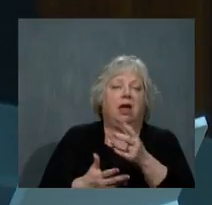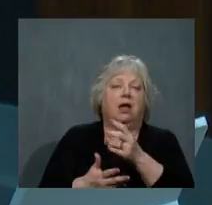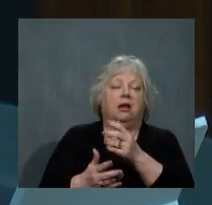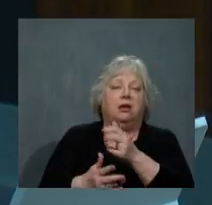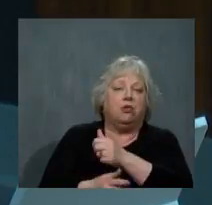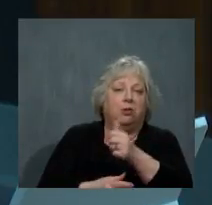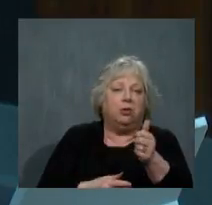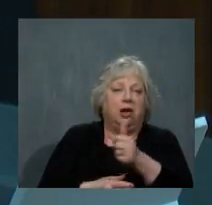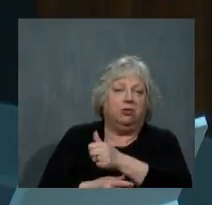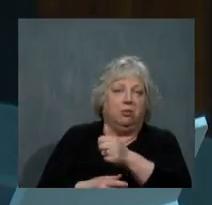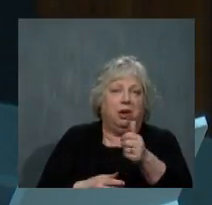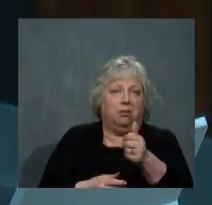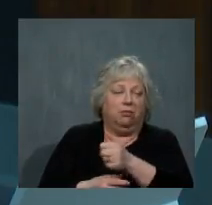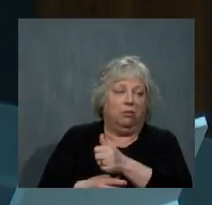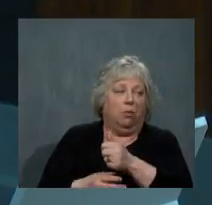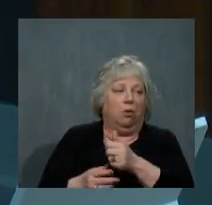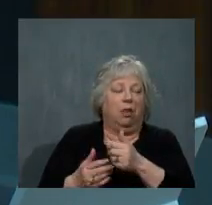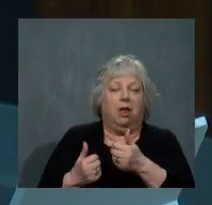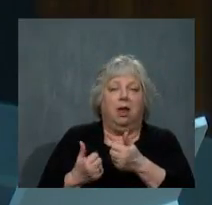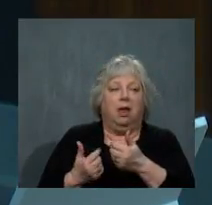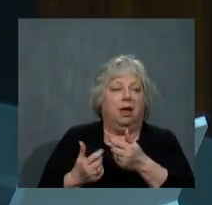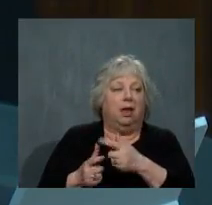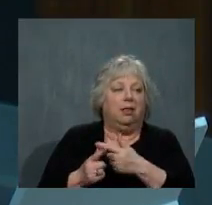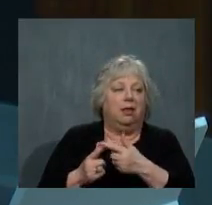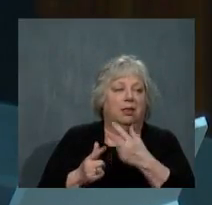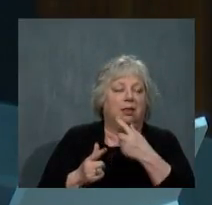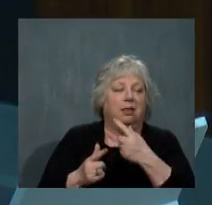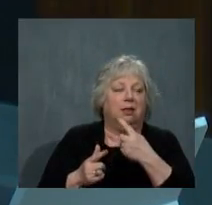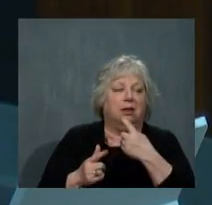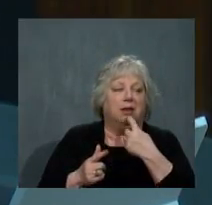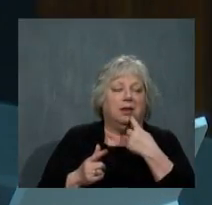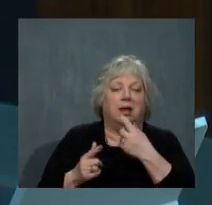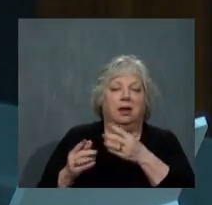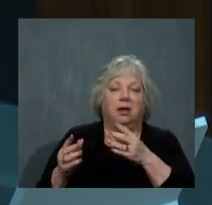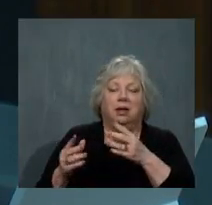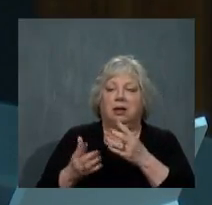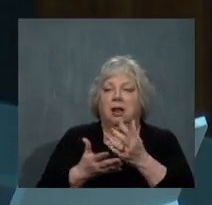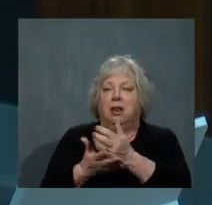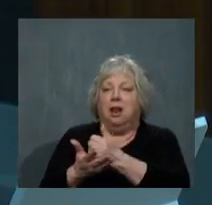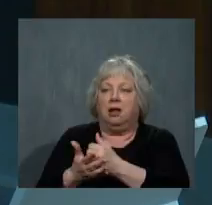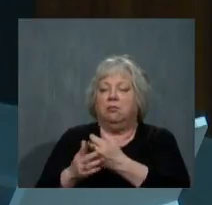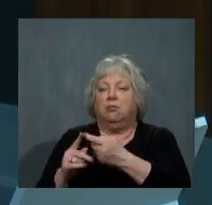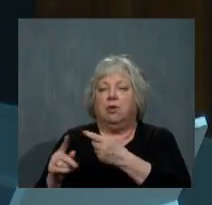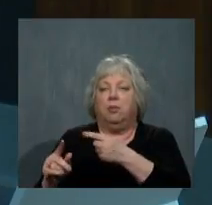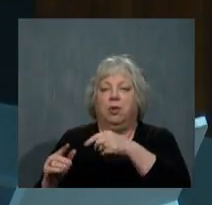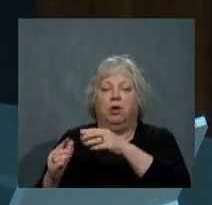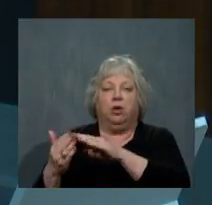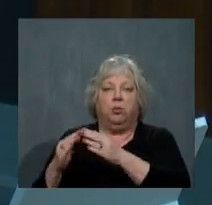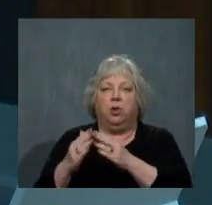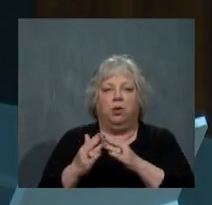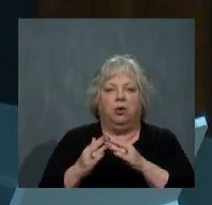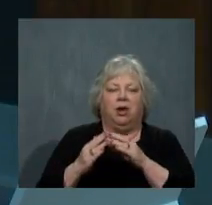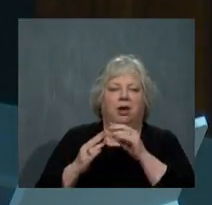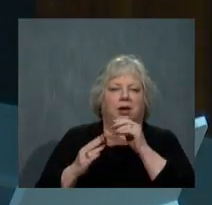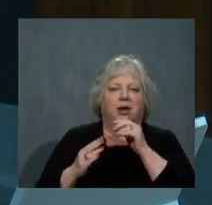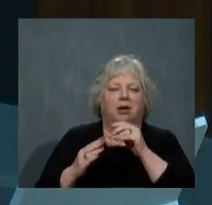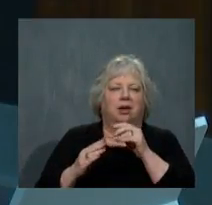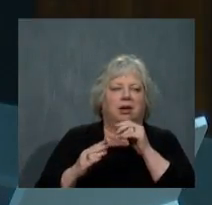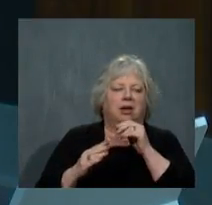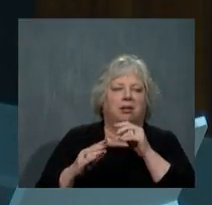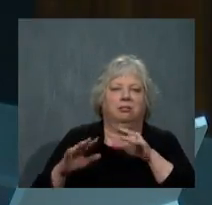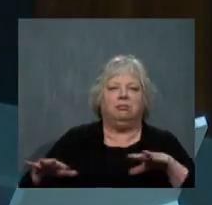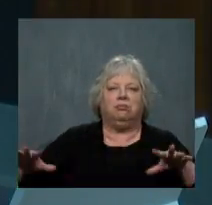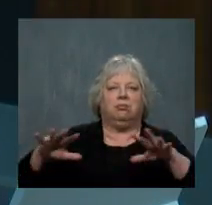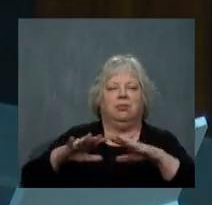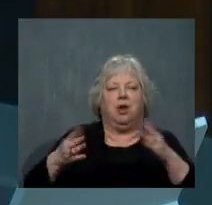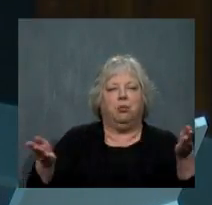or to the tent to have meals, and then they can take them back to their community? Because I don't see very much buy-in from the whole community.